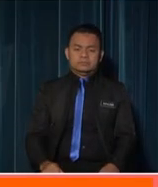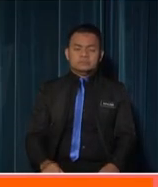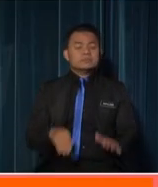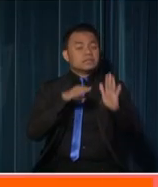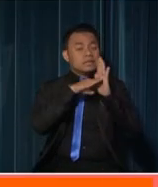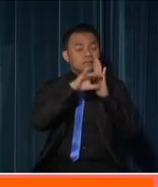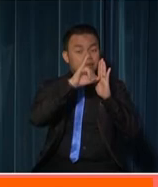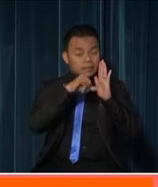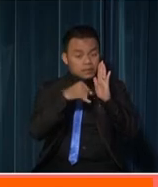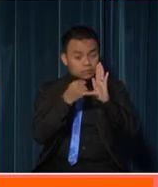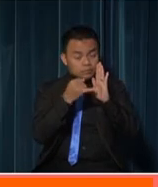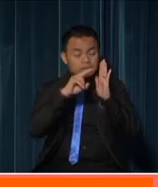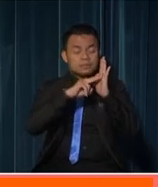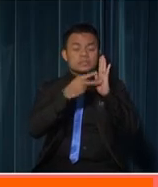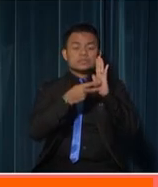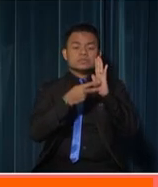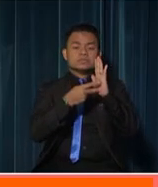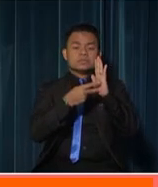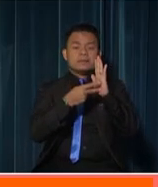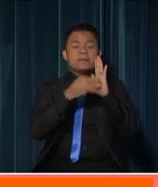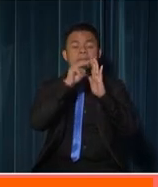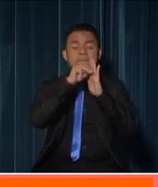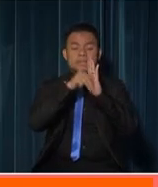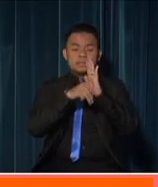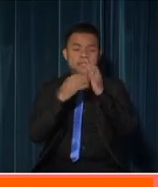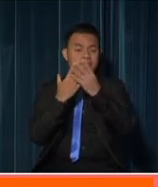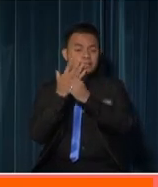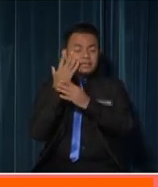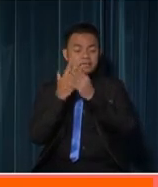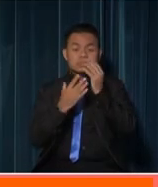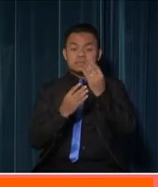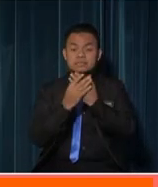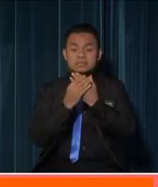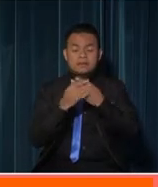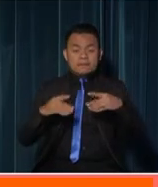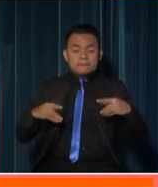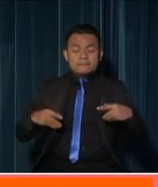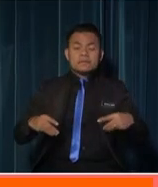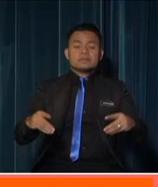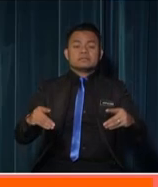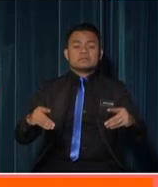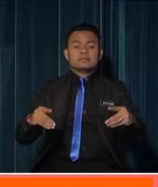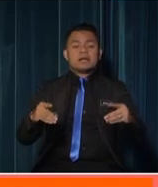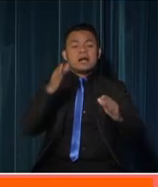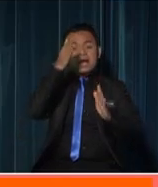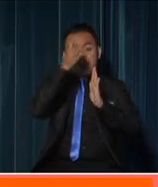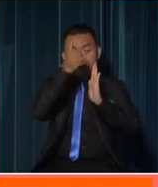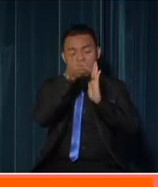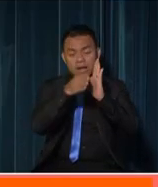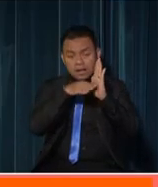hour means the minute hand moves half of the clock face